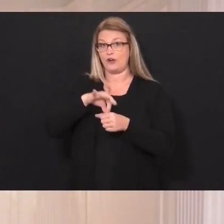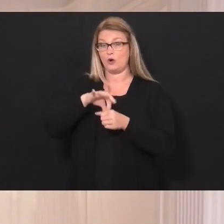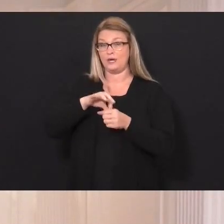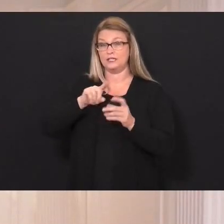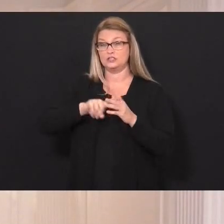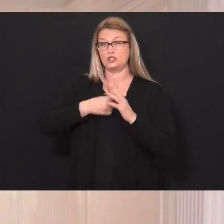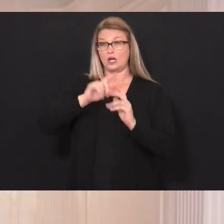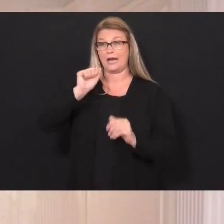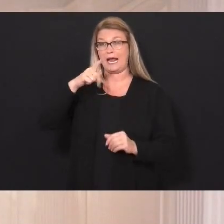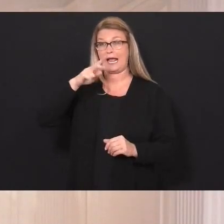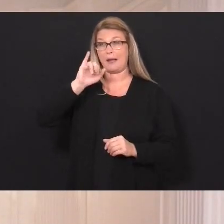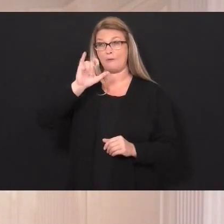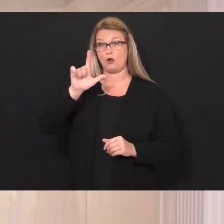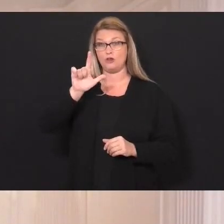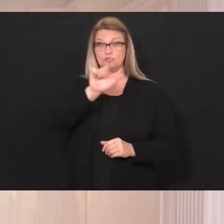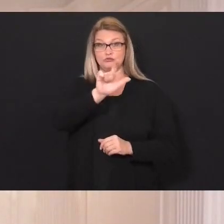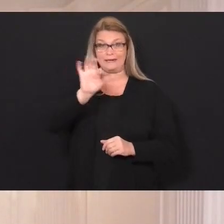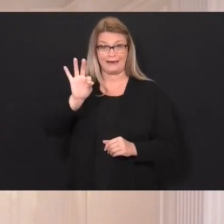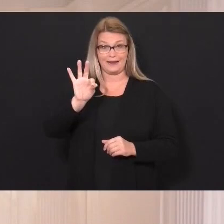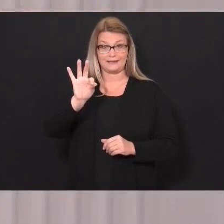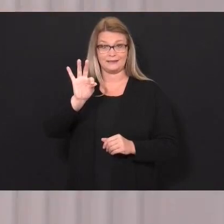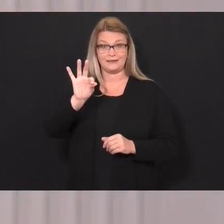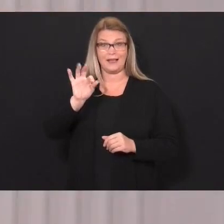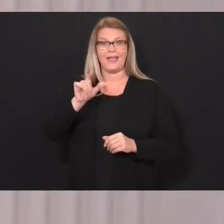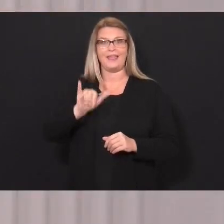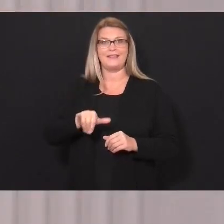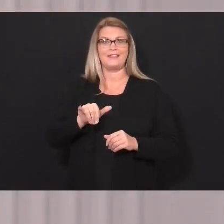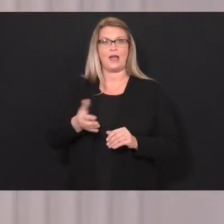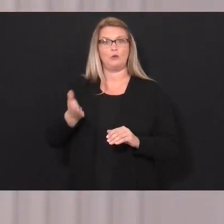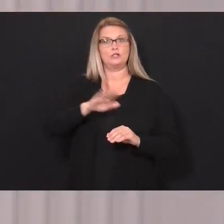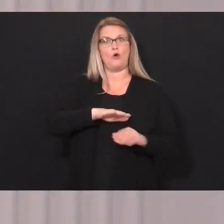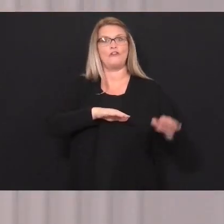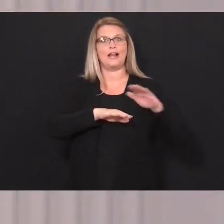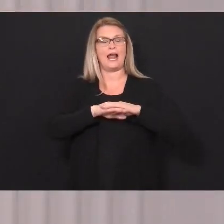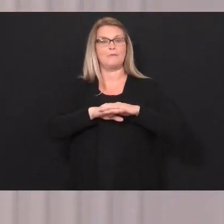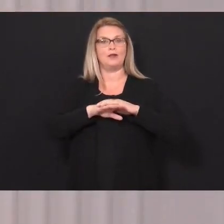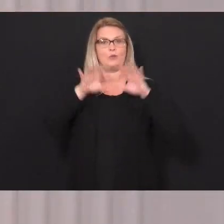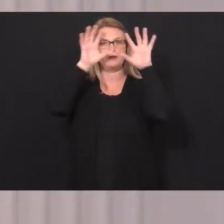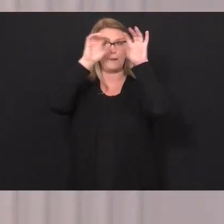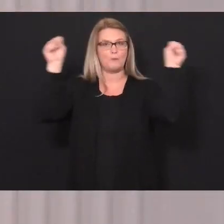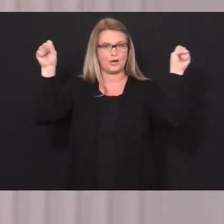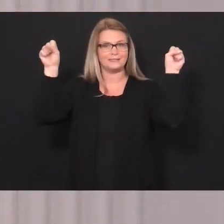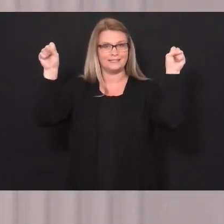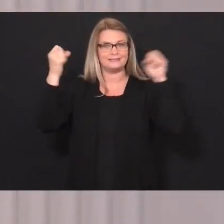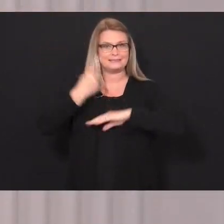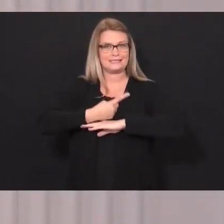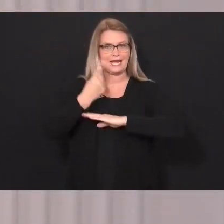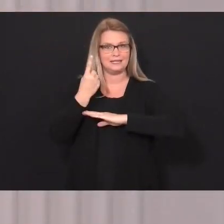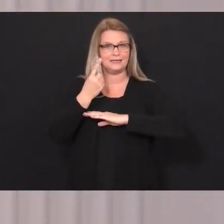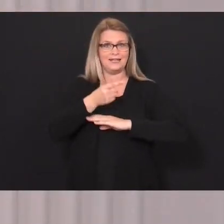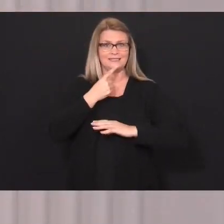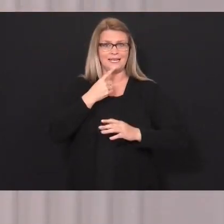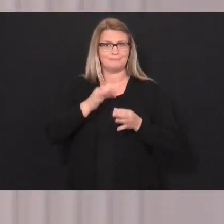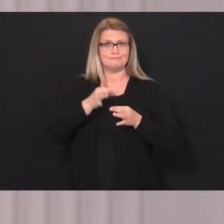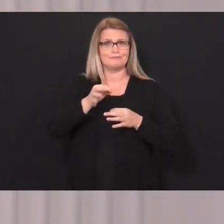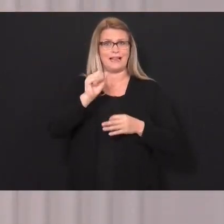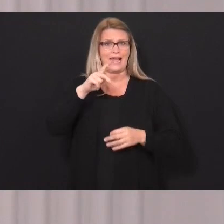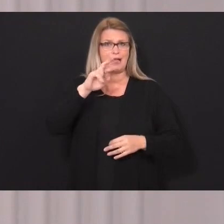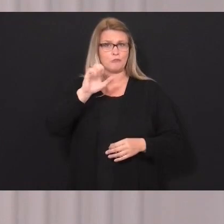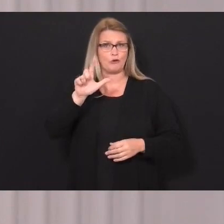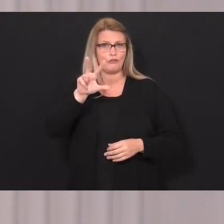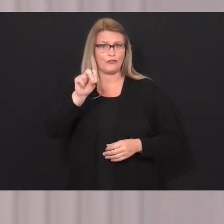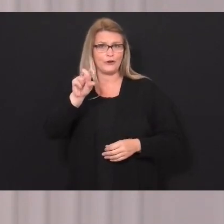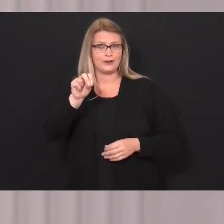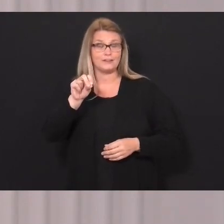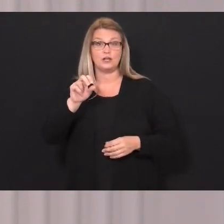April 29th was overlapping with the president's extension of just a couple days ago. So he said until April 30th. So if we